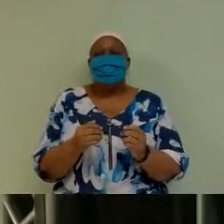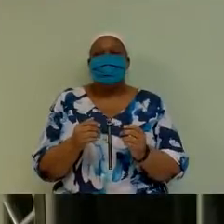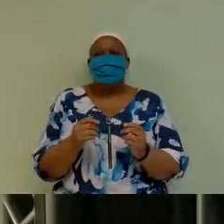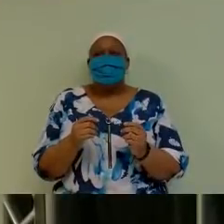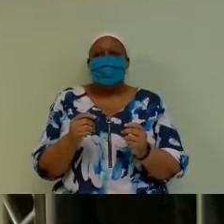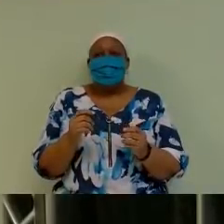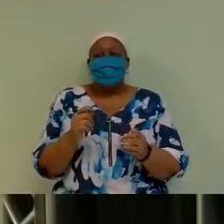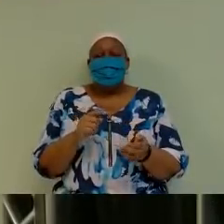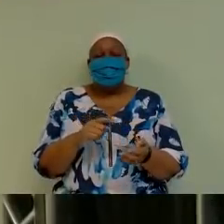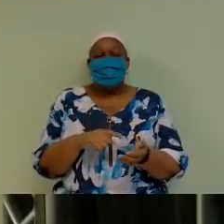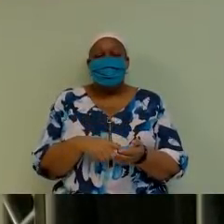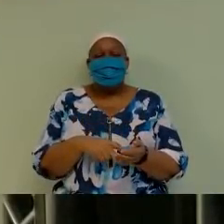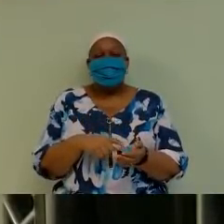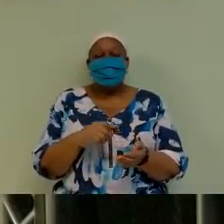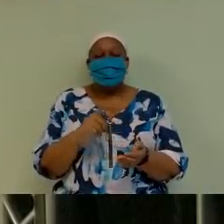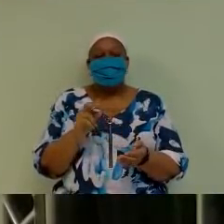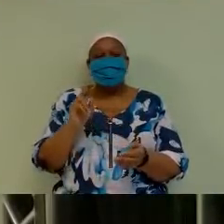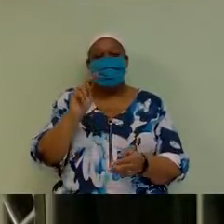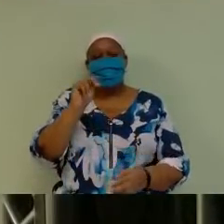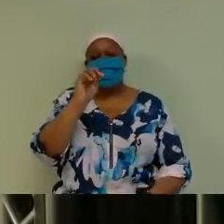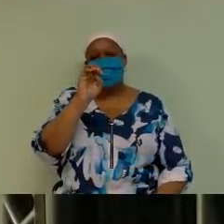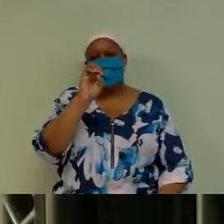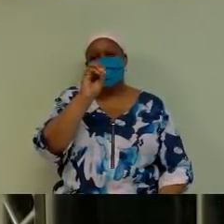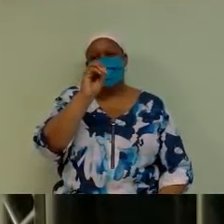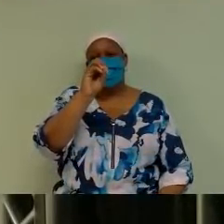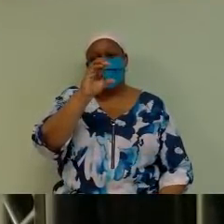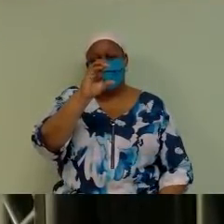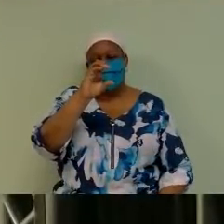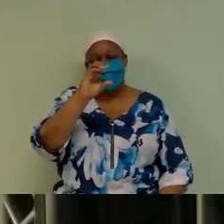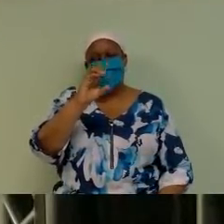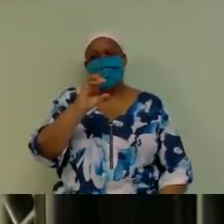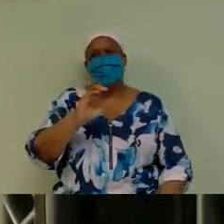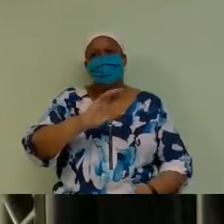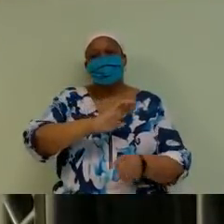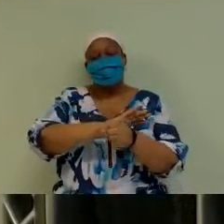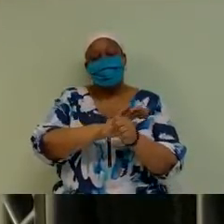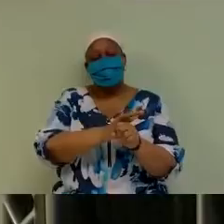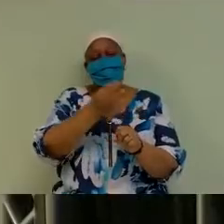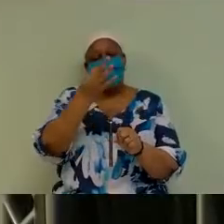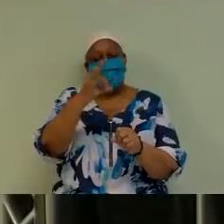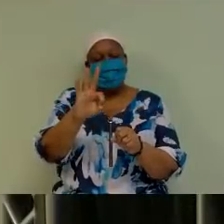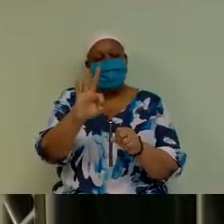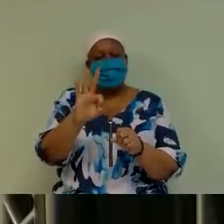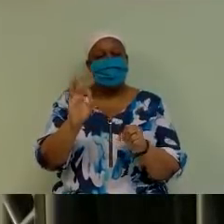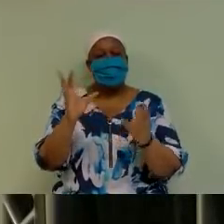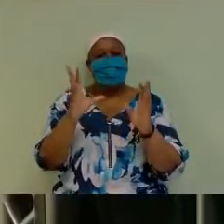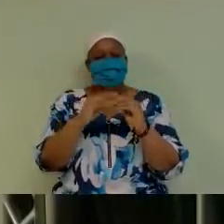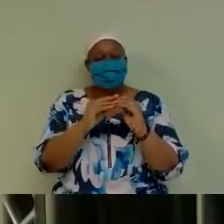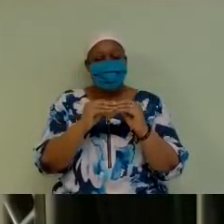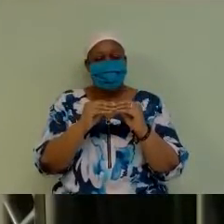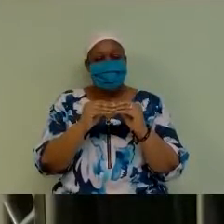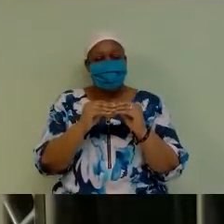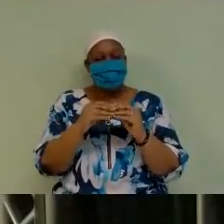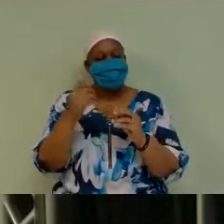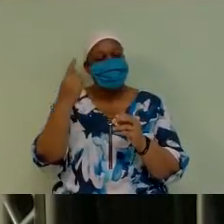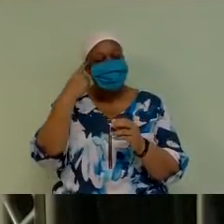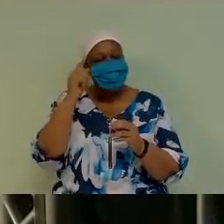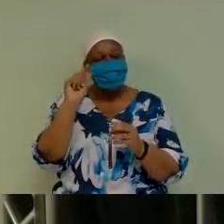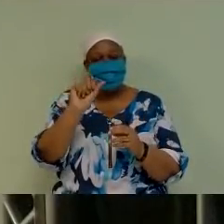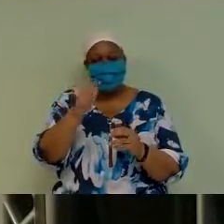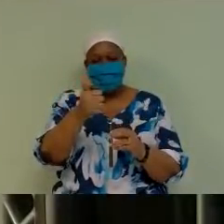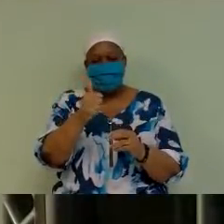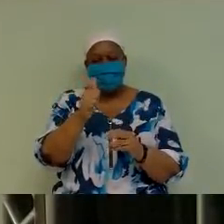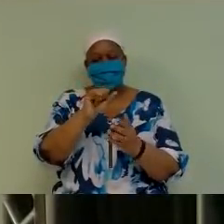This is the National Emergency Operations Center COVID-19 briefing for the 10th